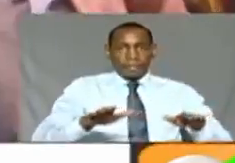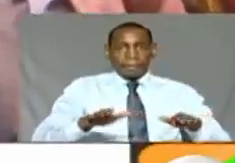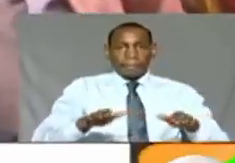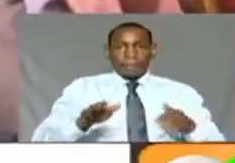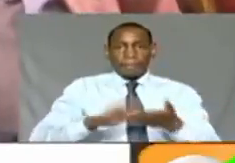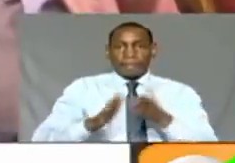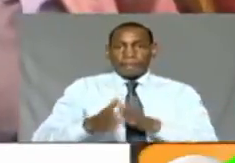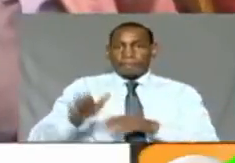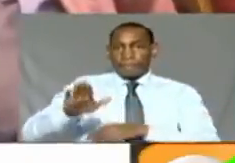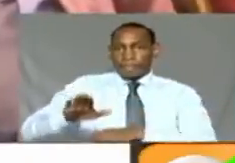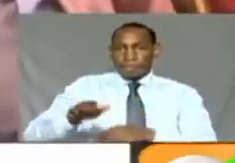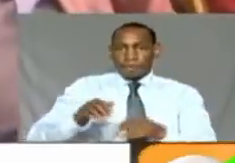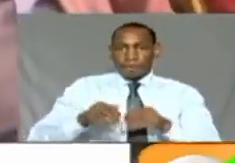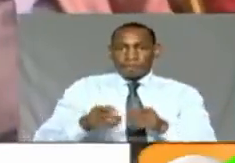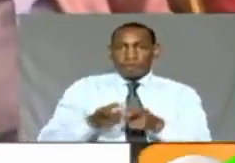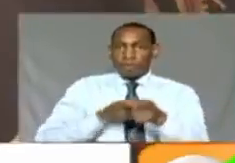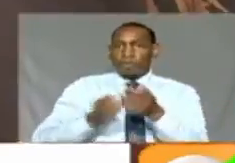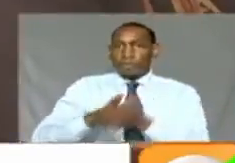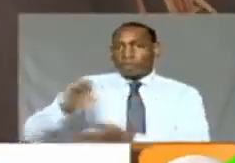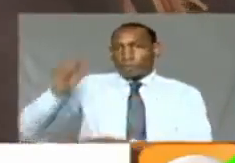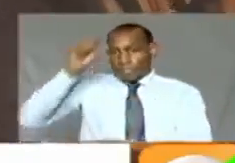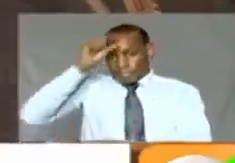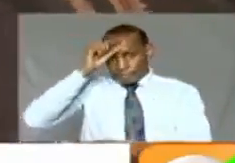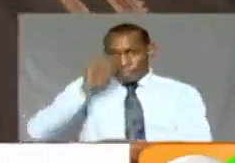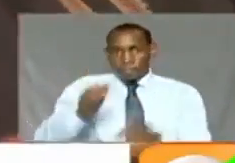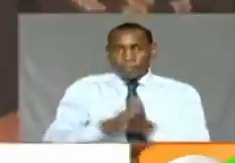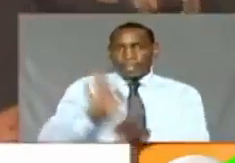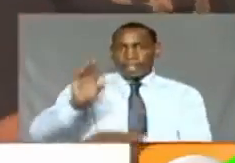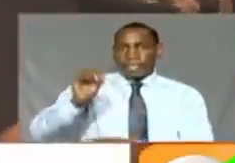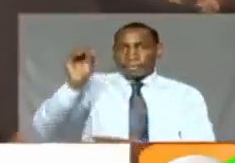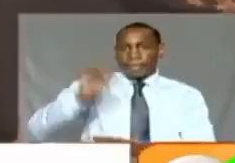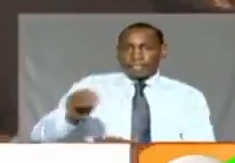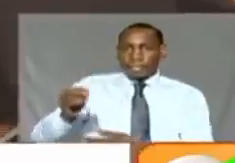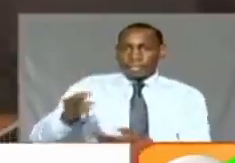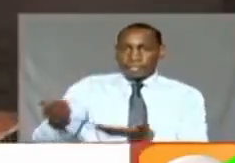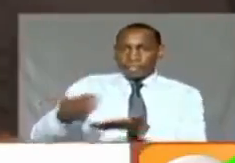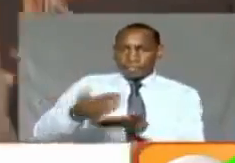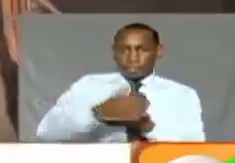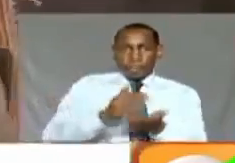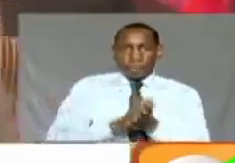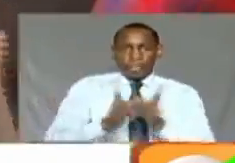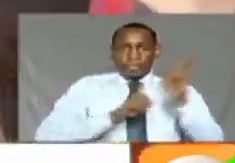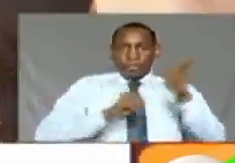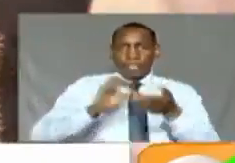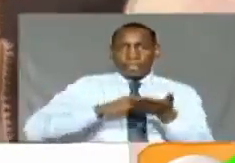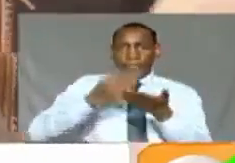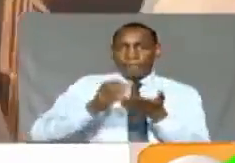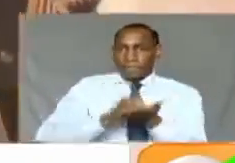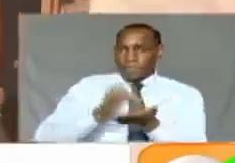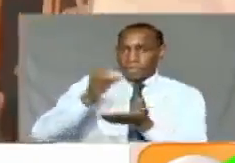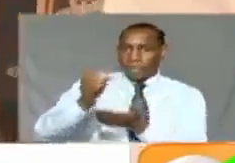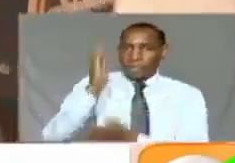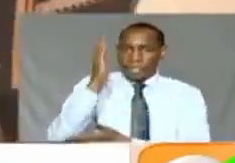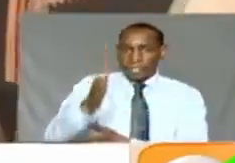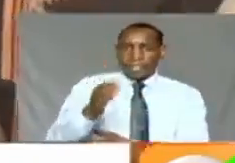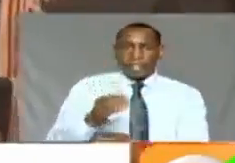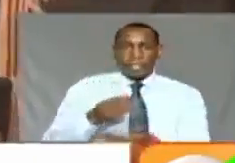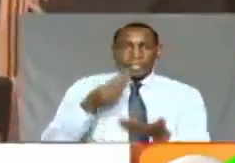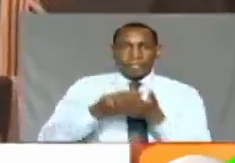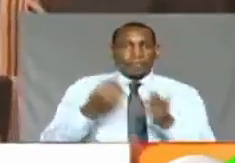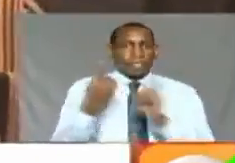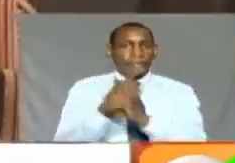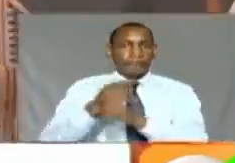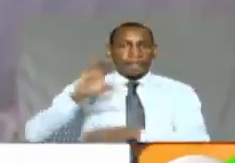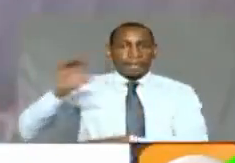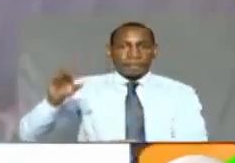reserves under county management. This coupled by a 30% revenue share with the tourism fund to be directed to fund various county